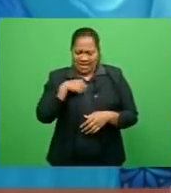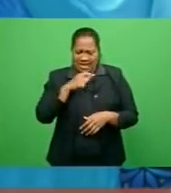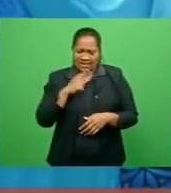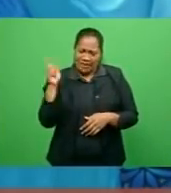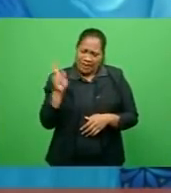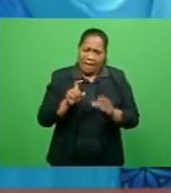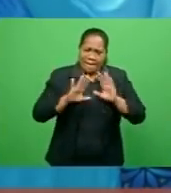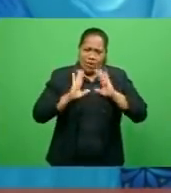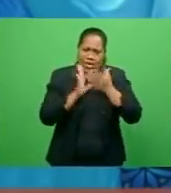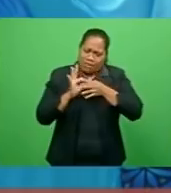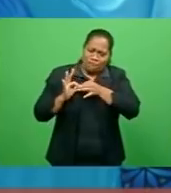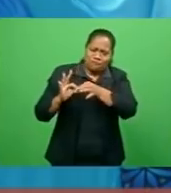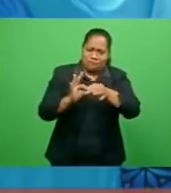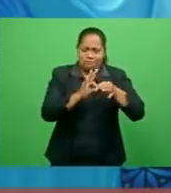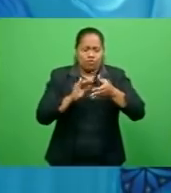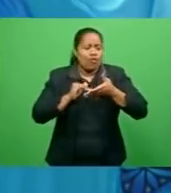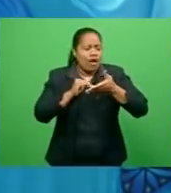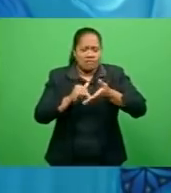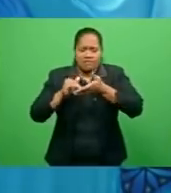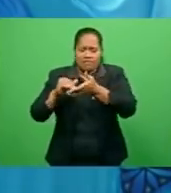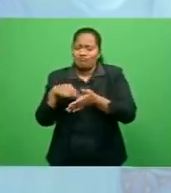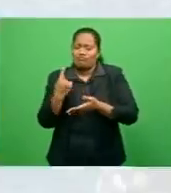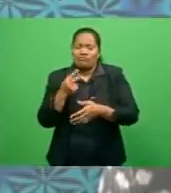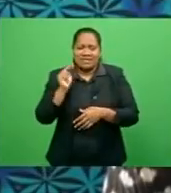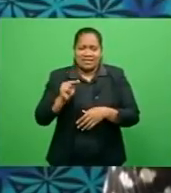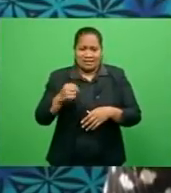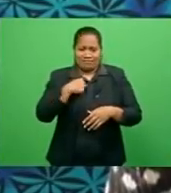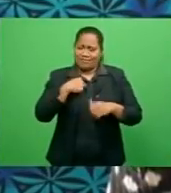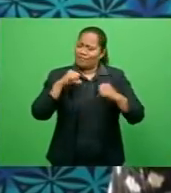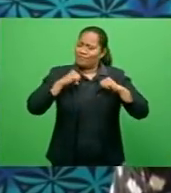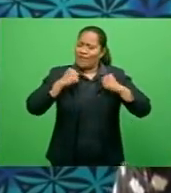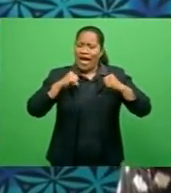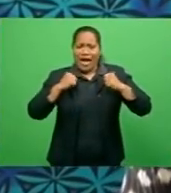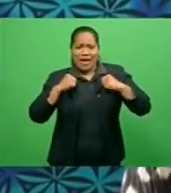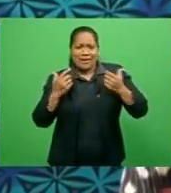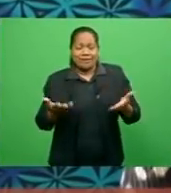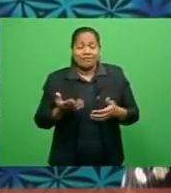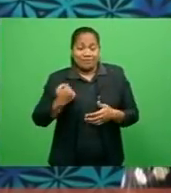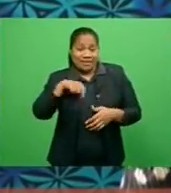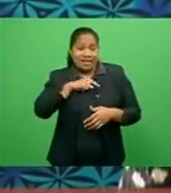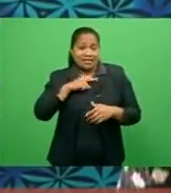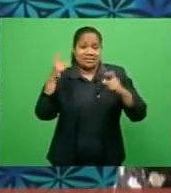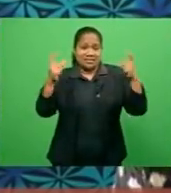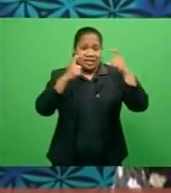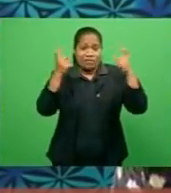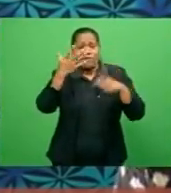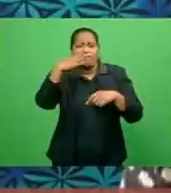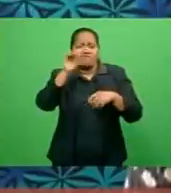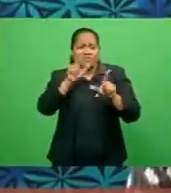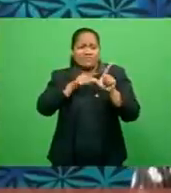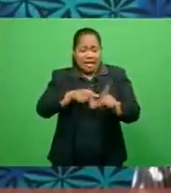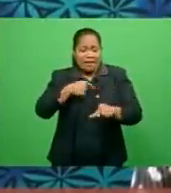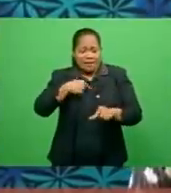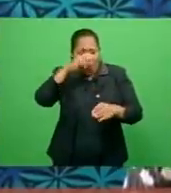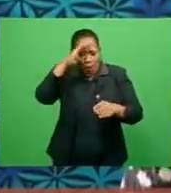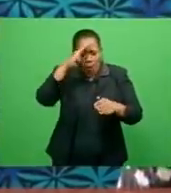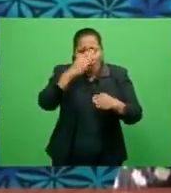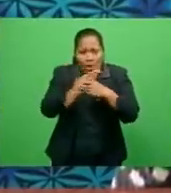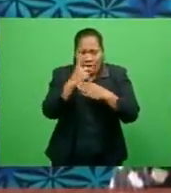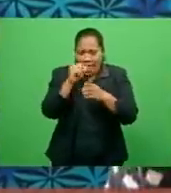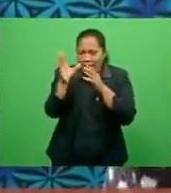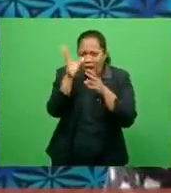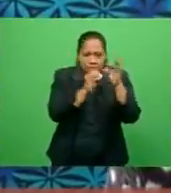I'm very proud of our people during this time, very proud. We celebrate our 50th year. I'm really hopeful that we can learn